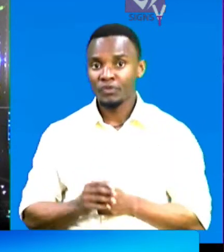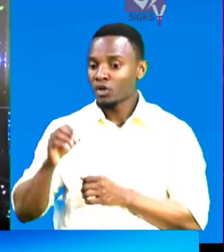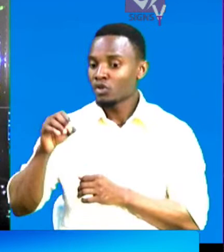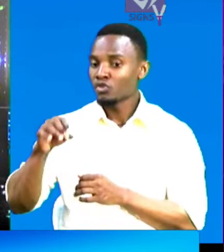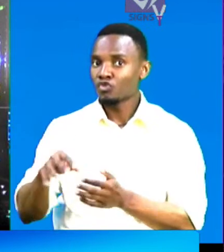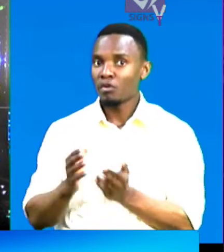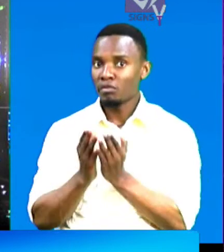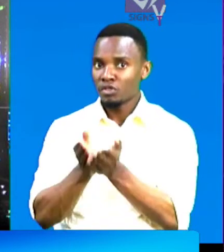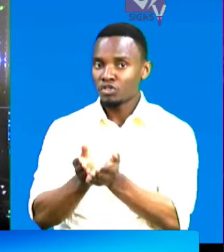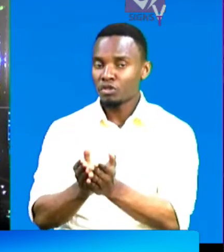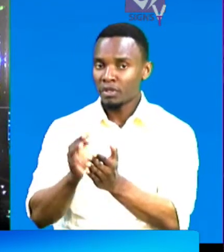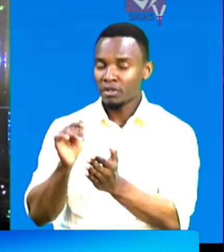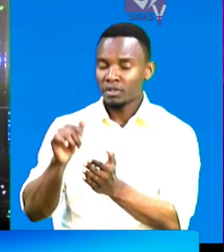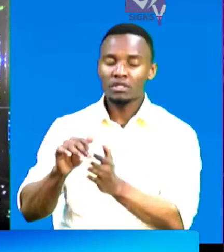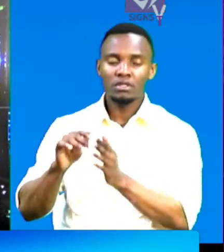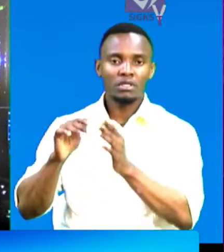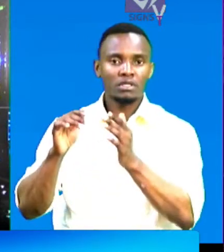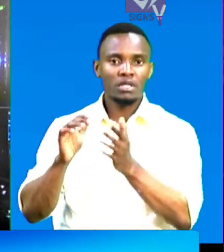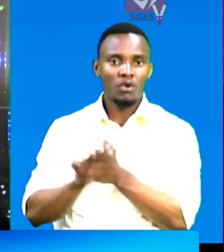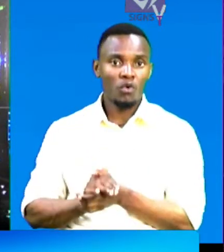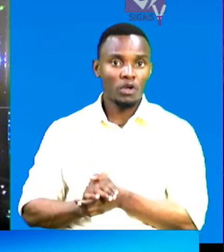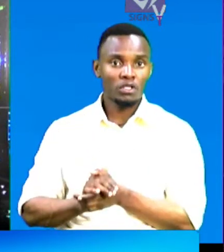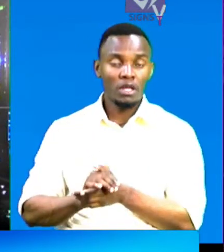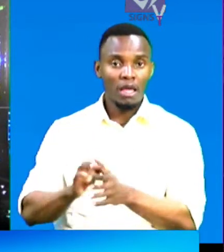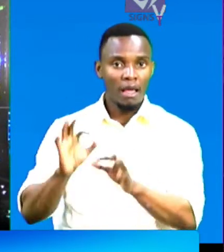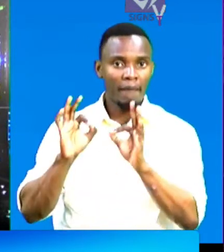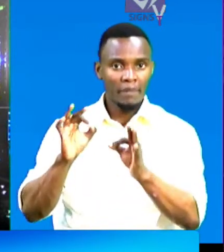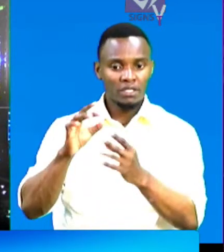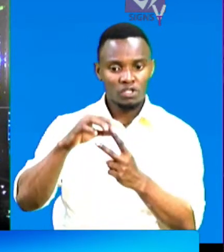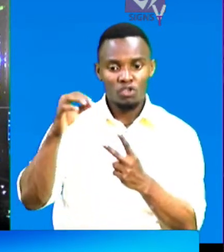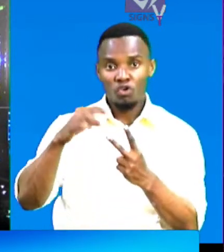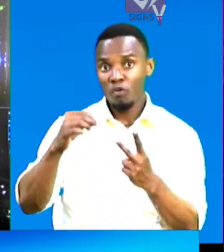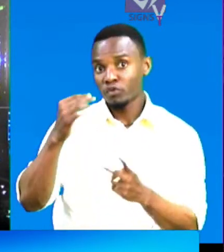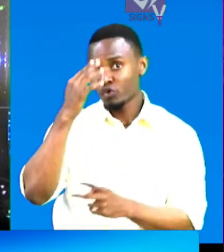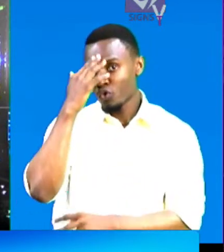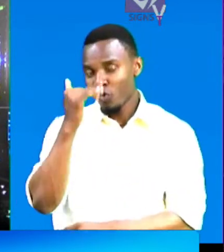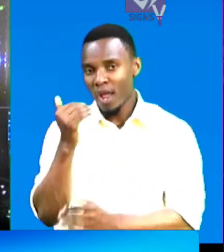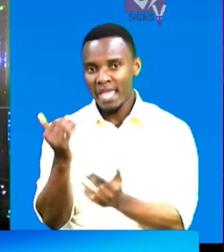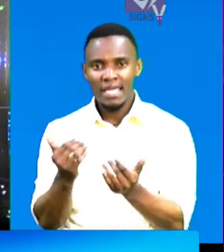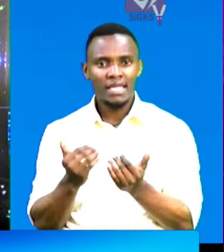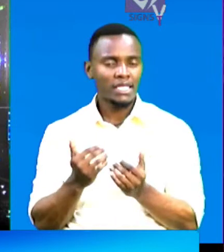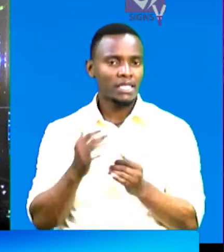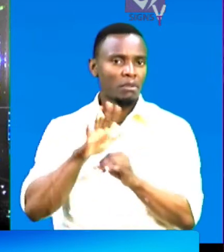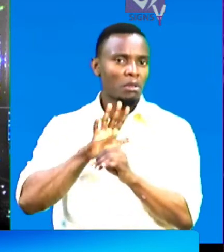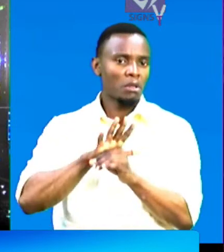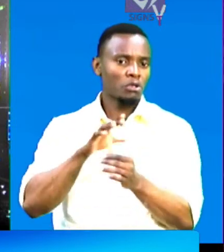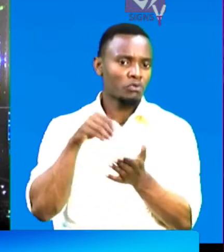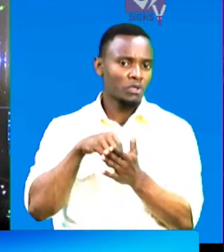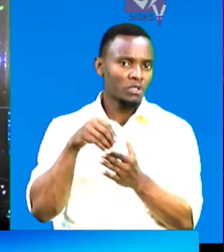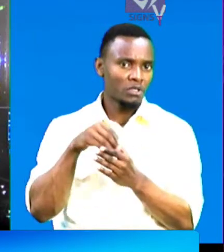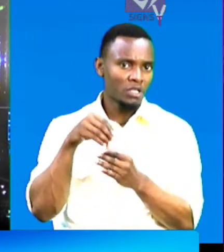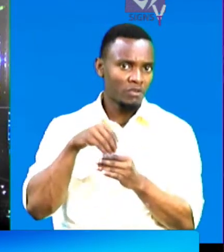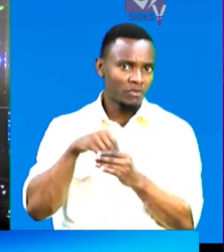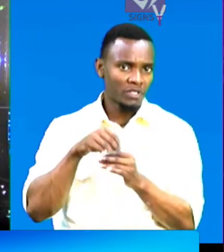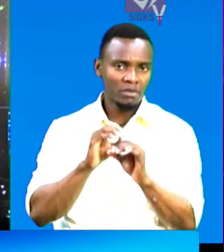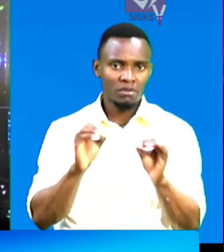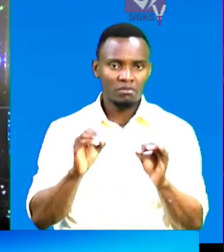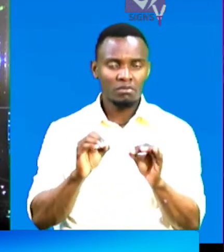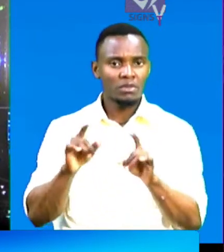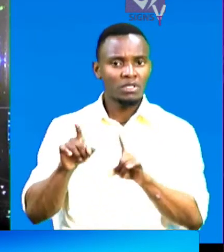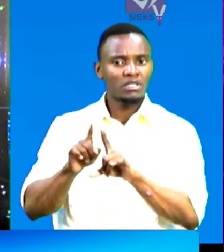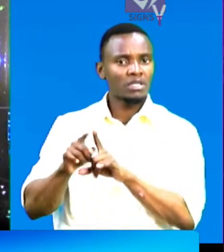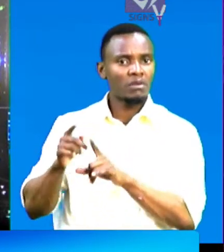shipping is a great option as it doesn't require much investment like the